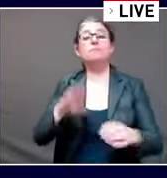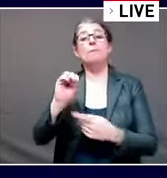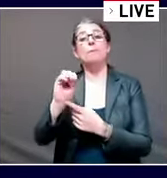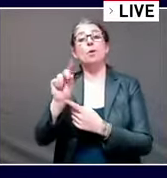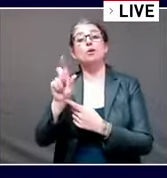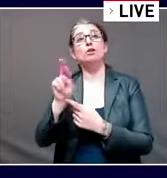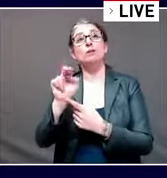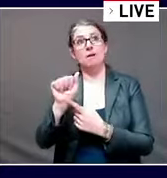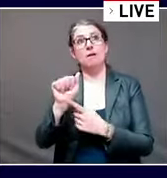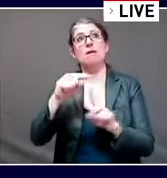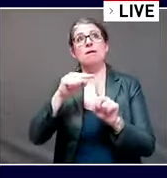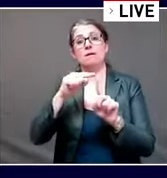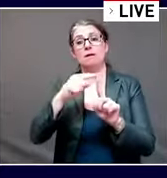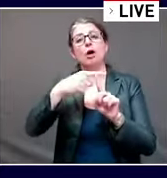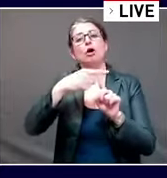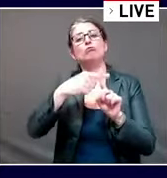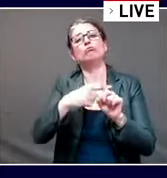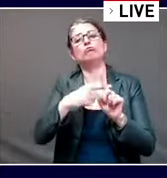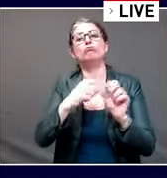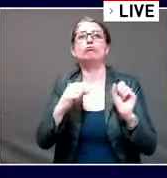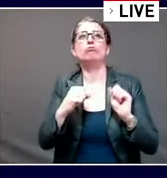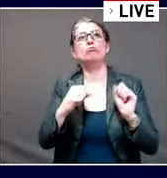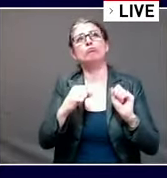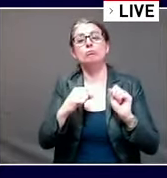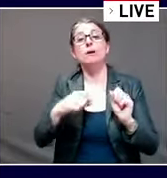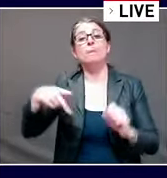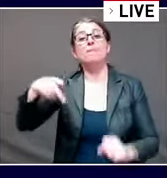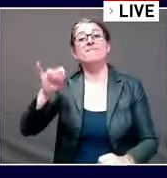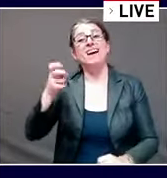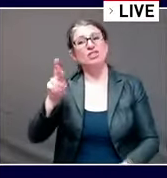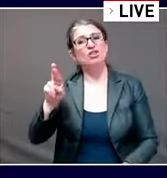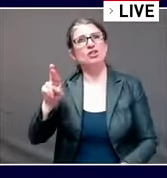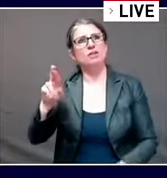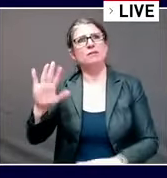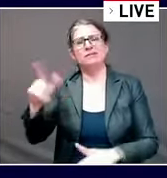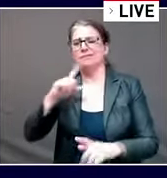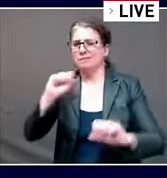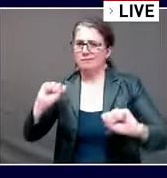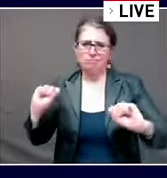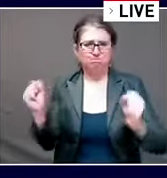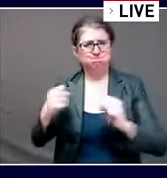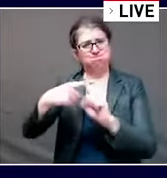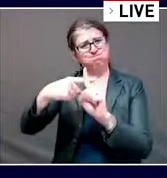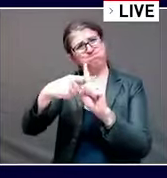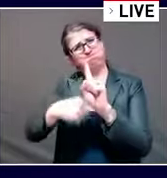cold minus 80 Celsius degree type storage that the Pfizer vaccine does.